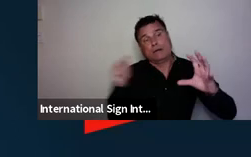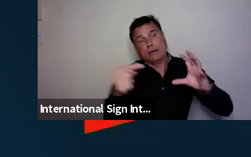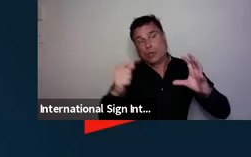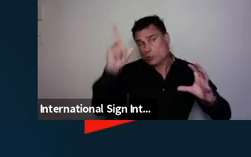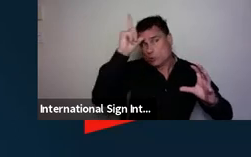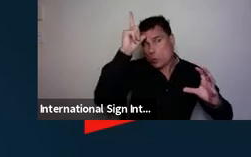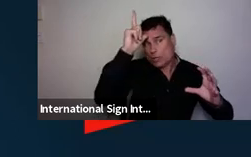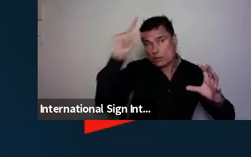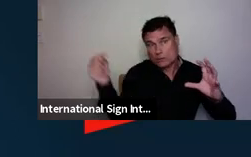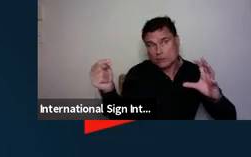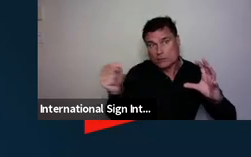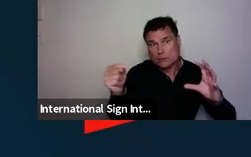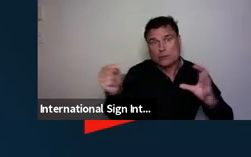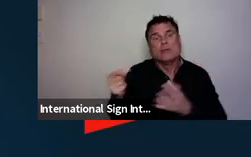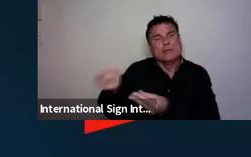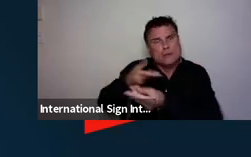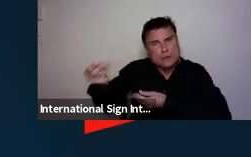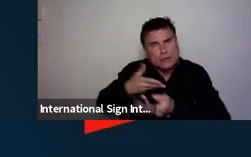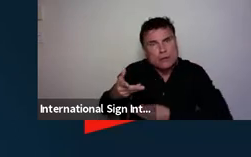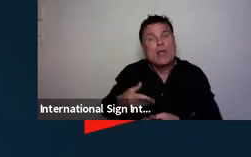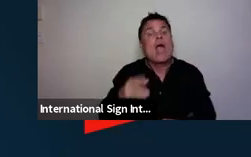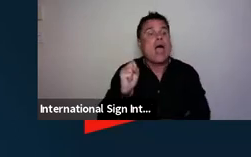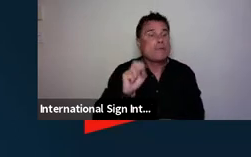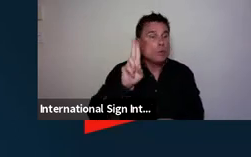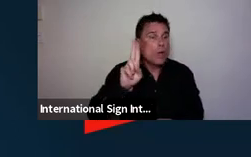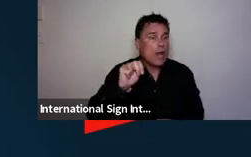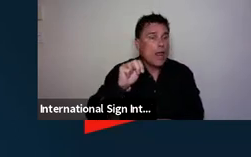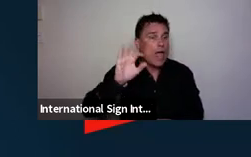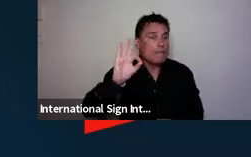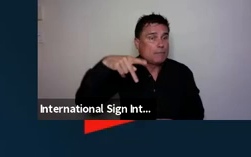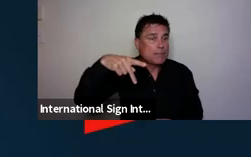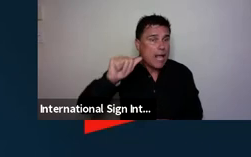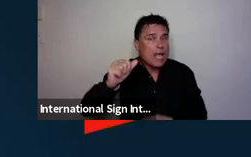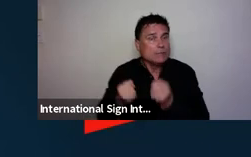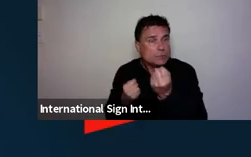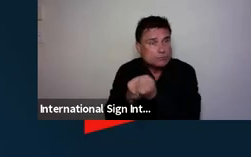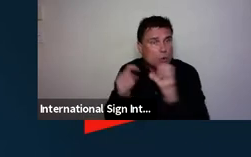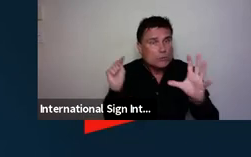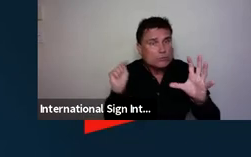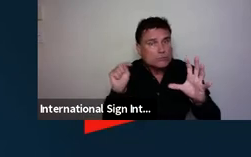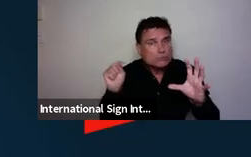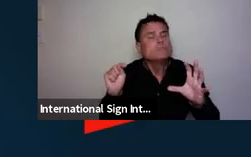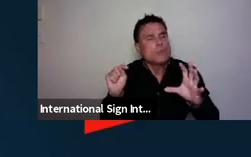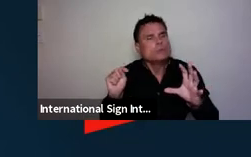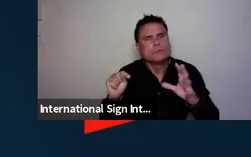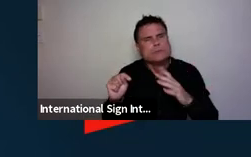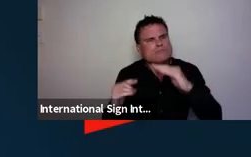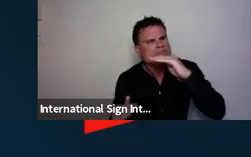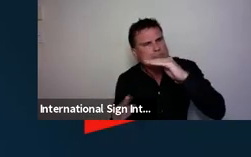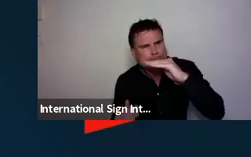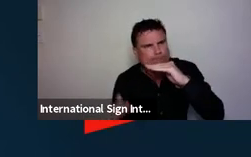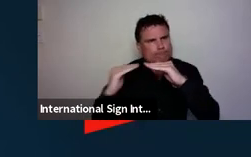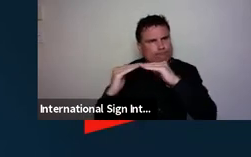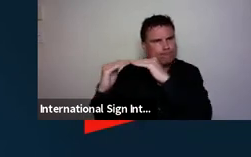supported by UNFPA and partners, provided peer support groups during COVID-19. Now, this is something they've done